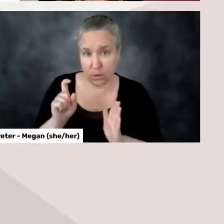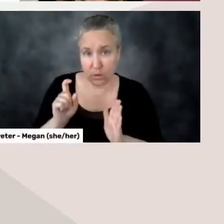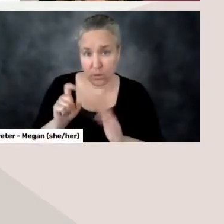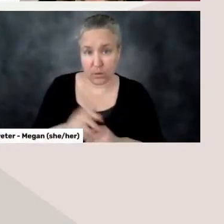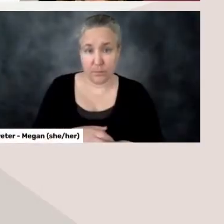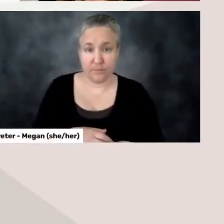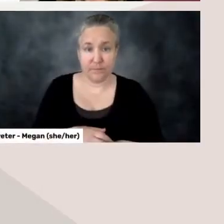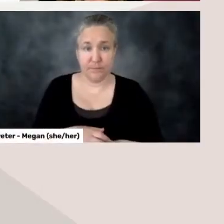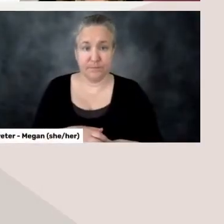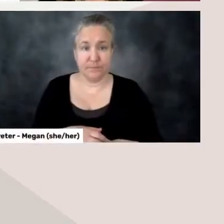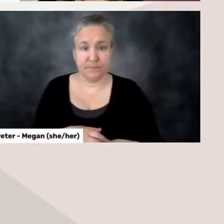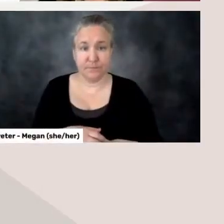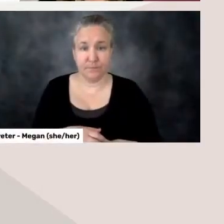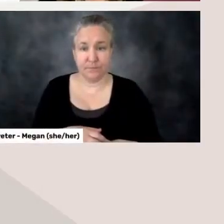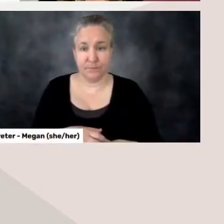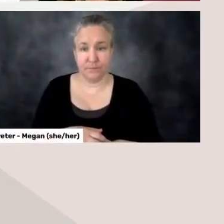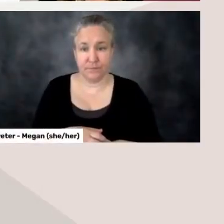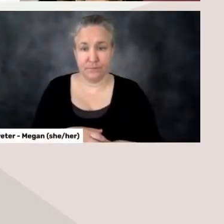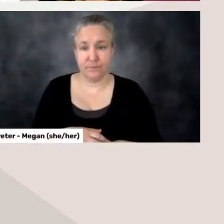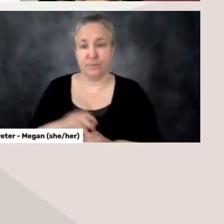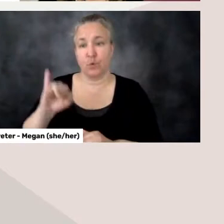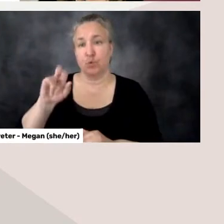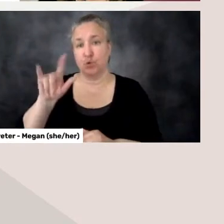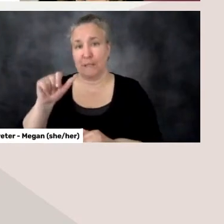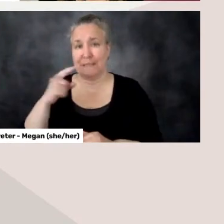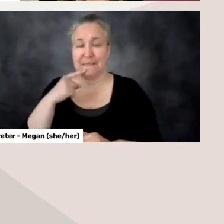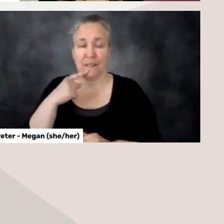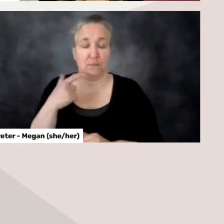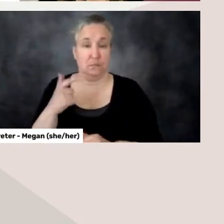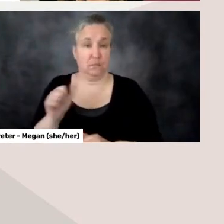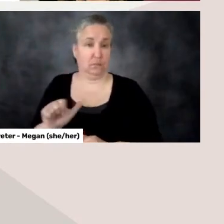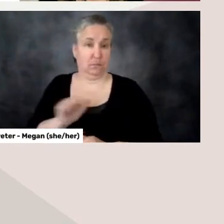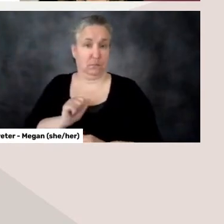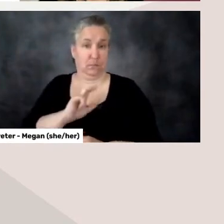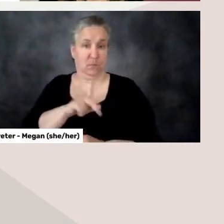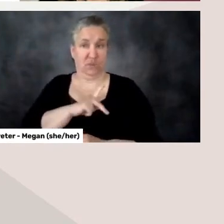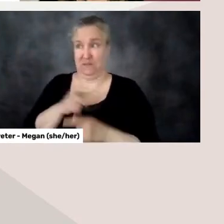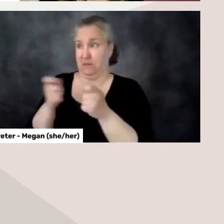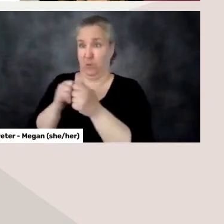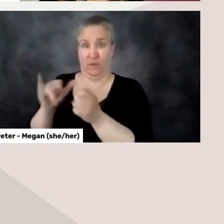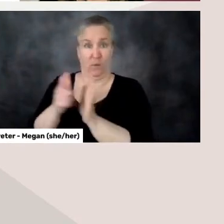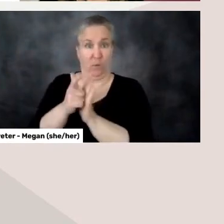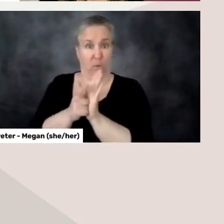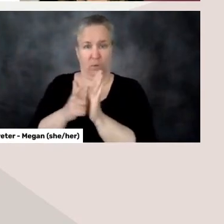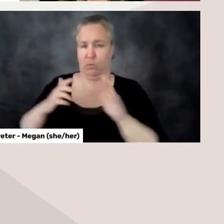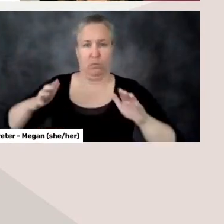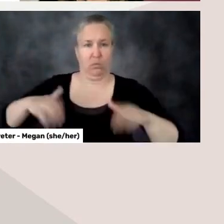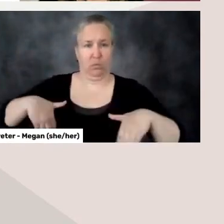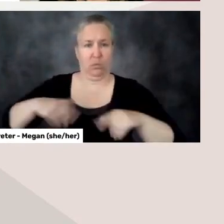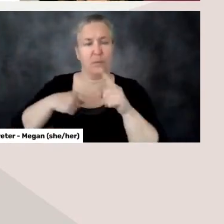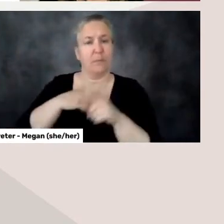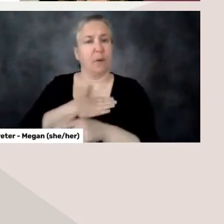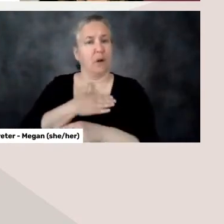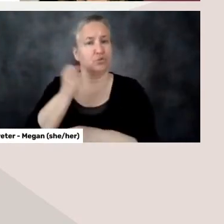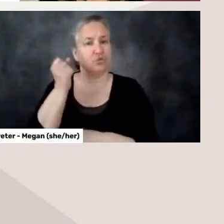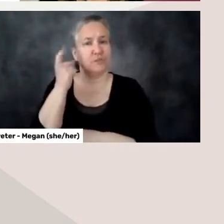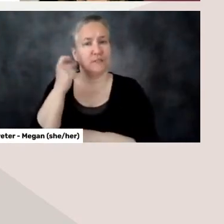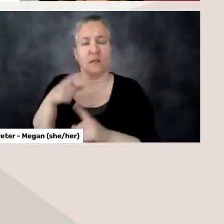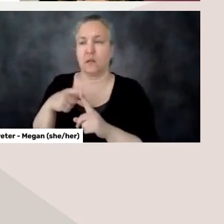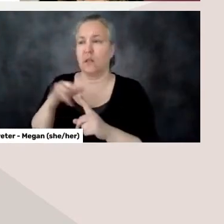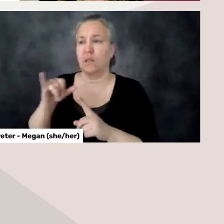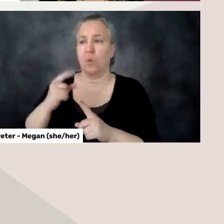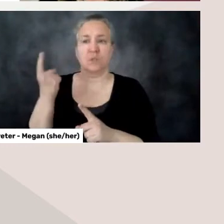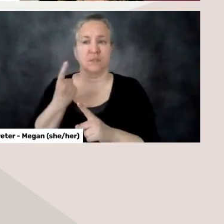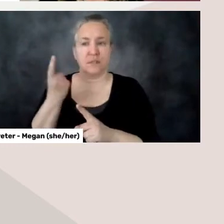I understand, I've never actually personally dealt with it, but I understand that it was